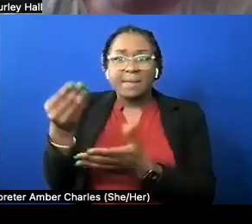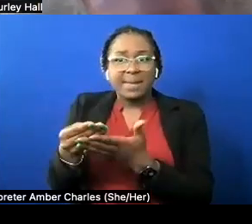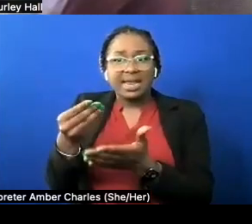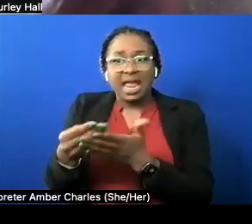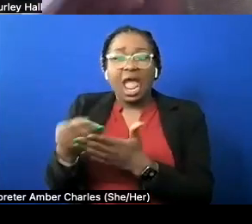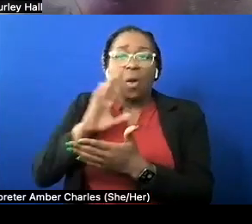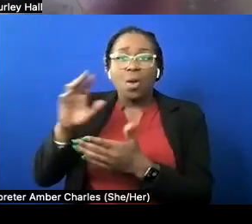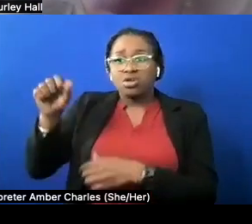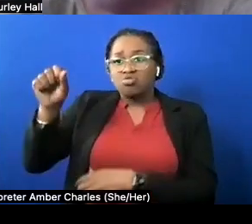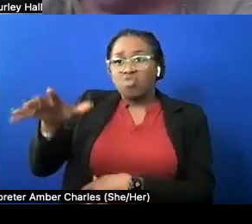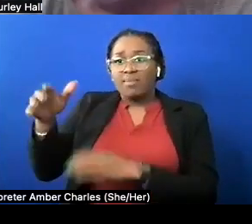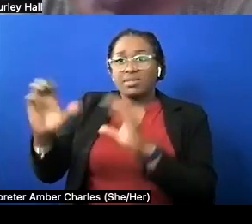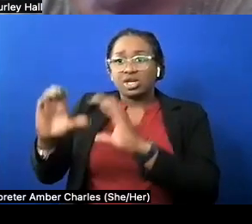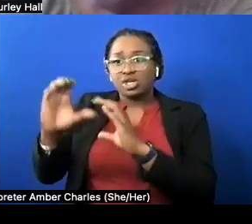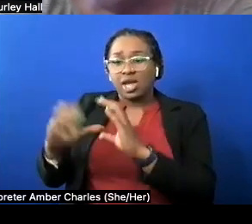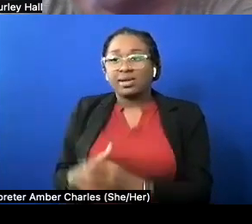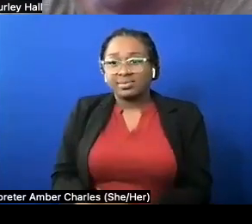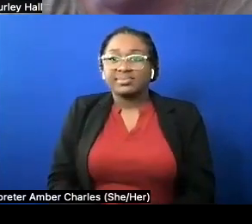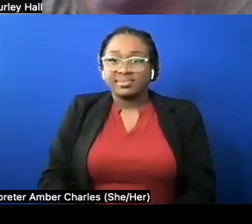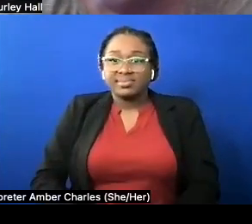chat really quick.